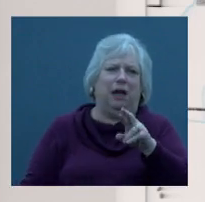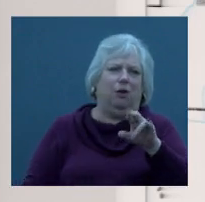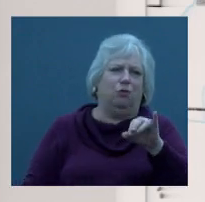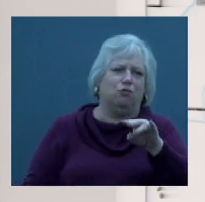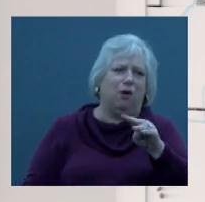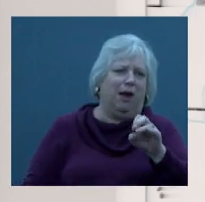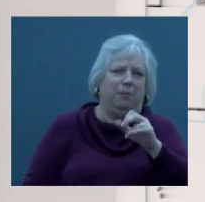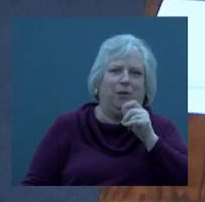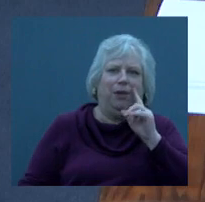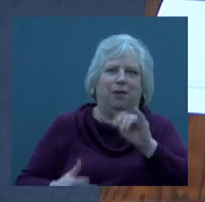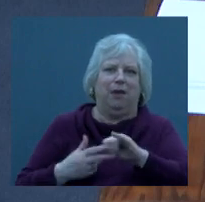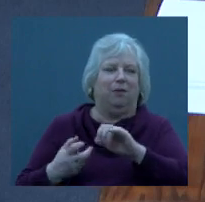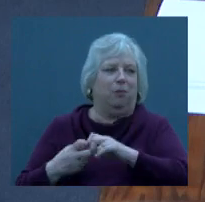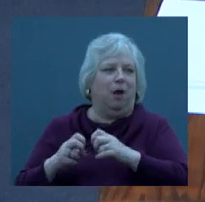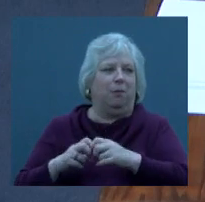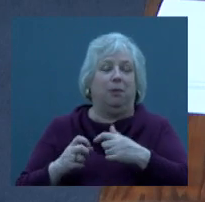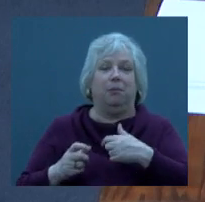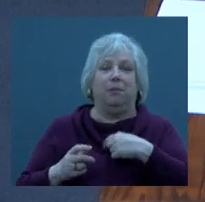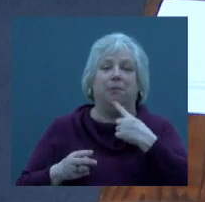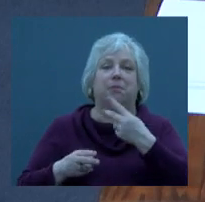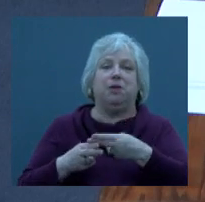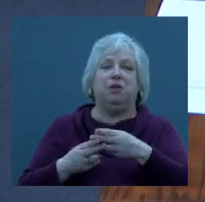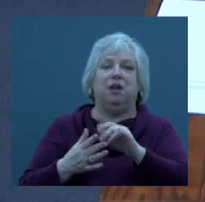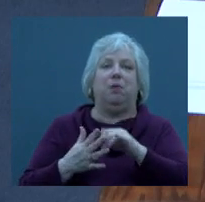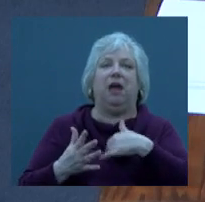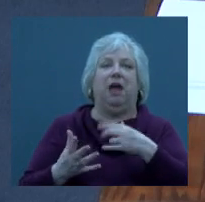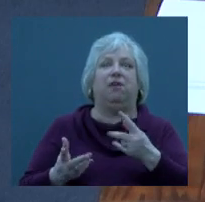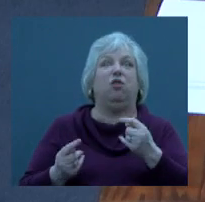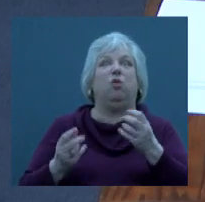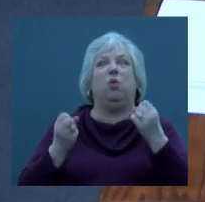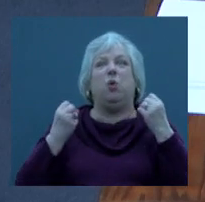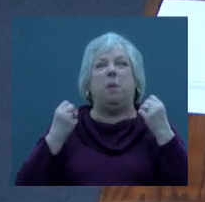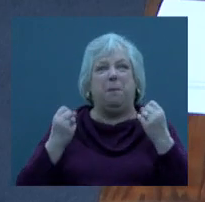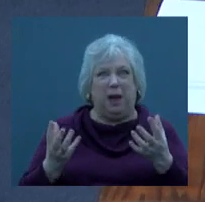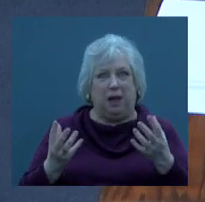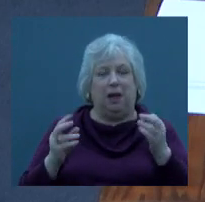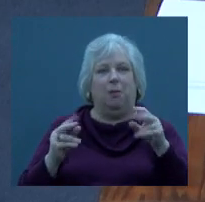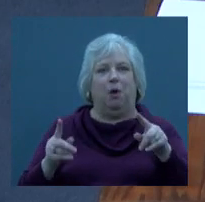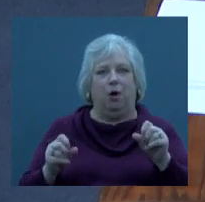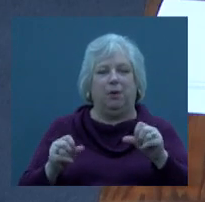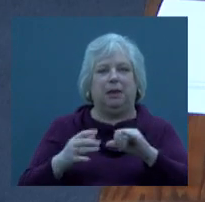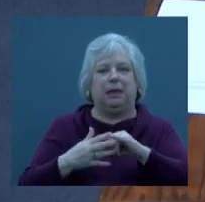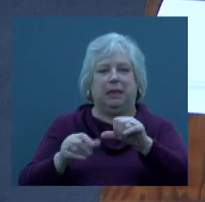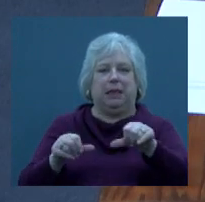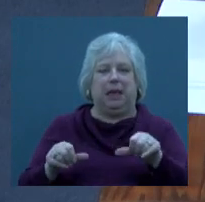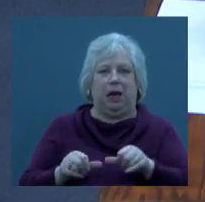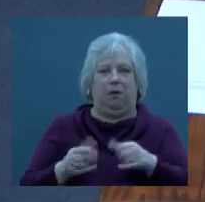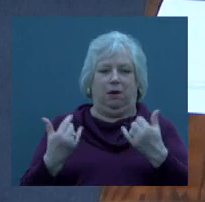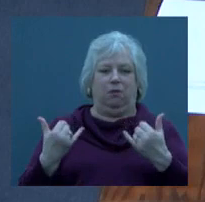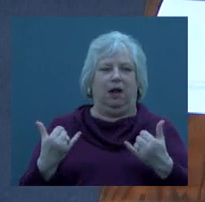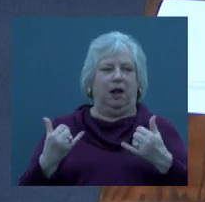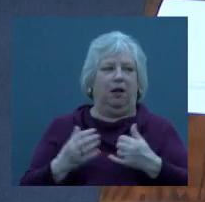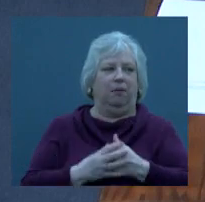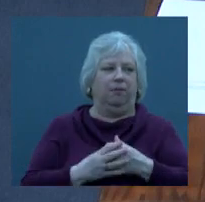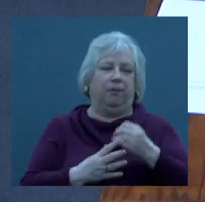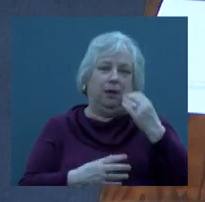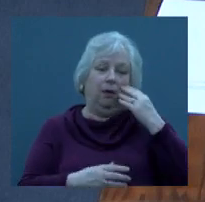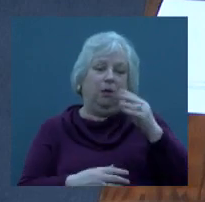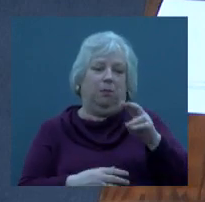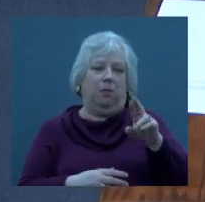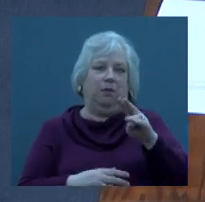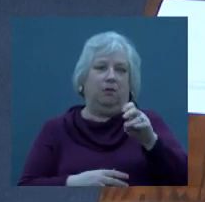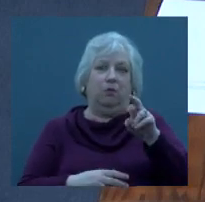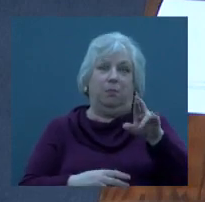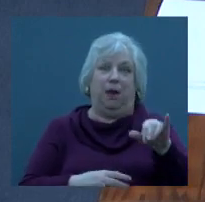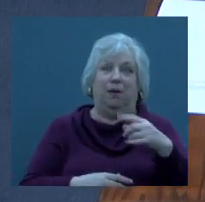problem. I'm bringing up the fact that we got too many apartments in this area as it is. And I know Mr. Berry said